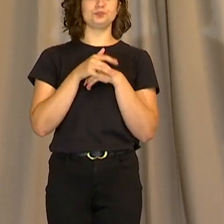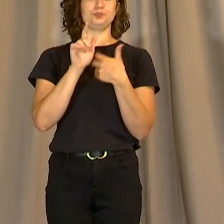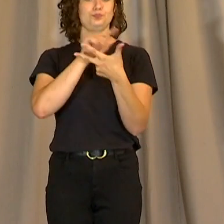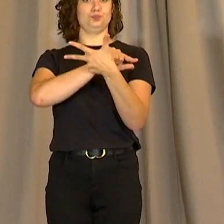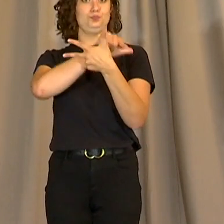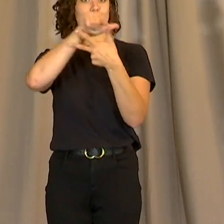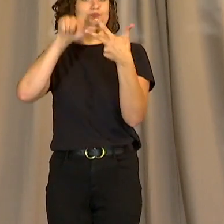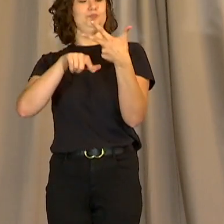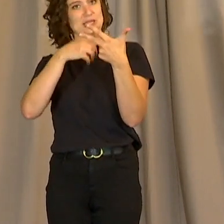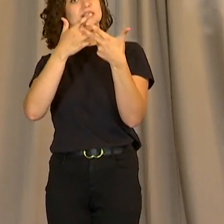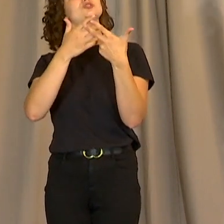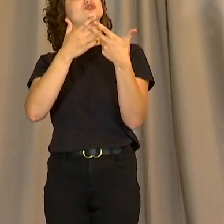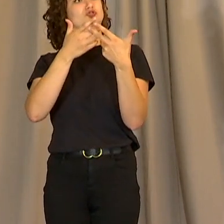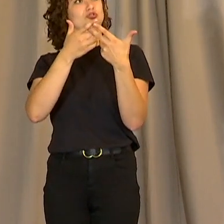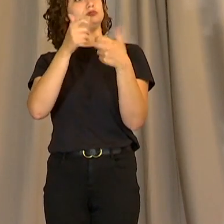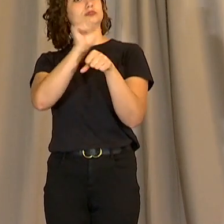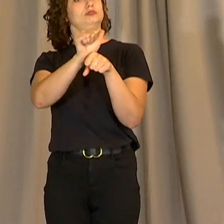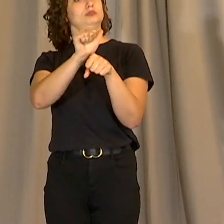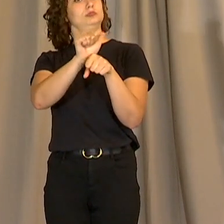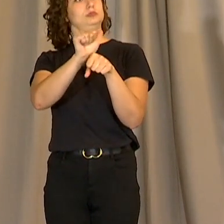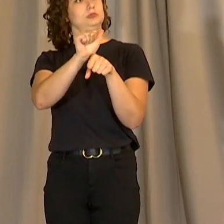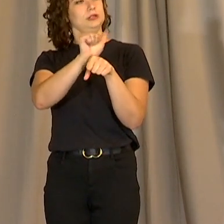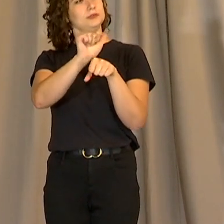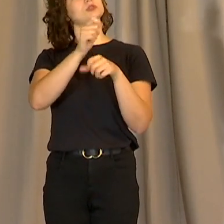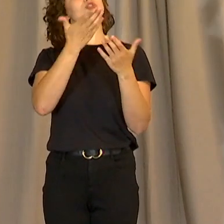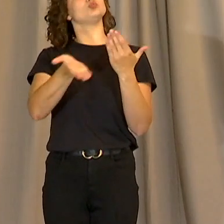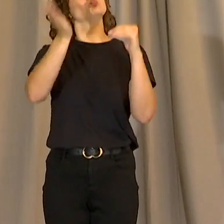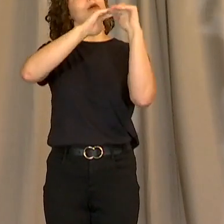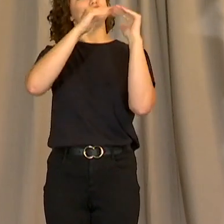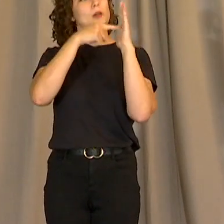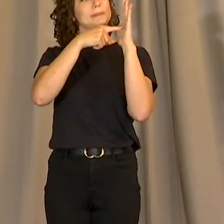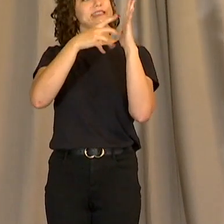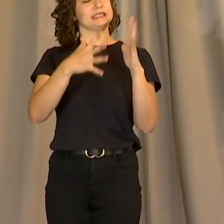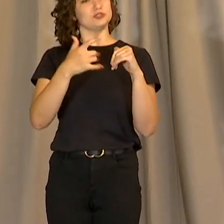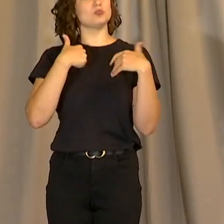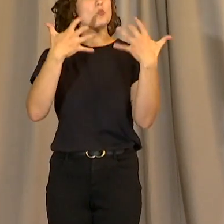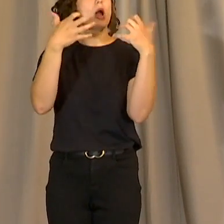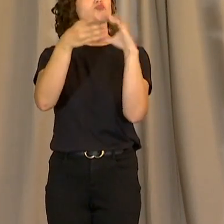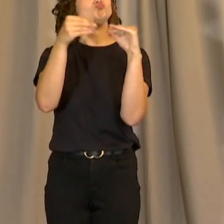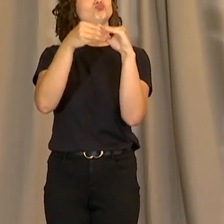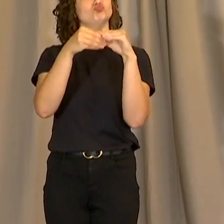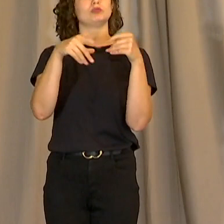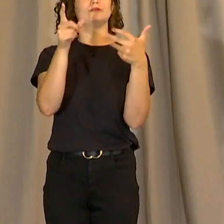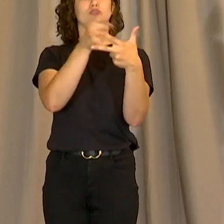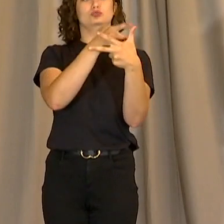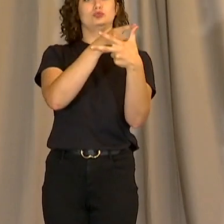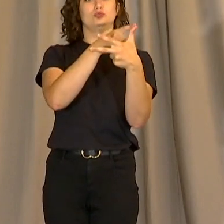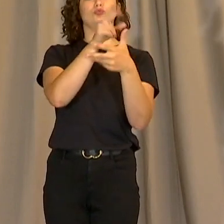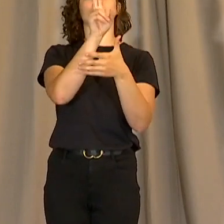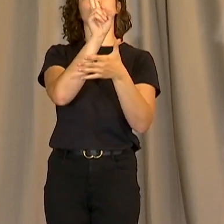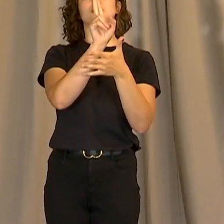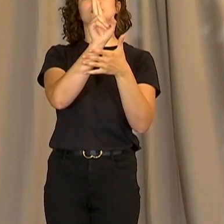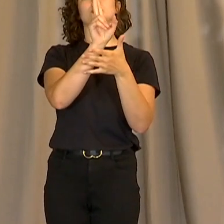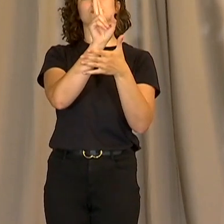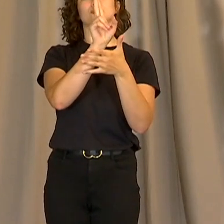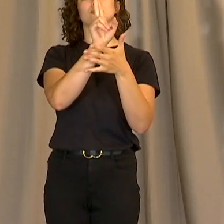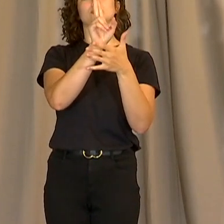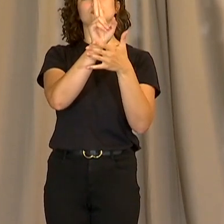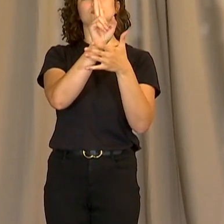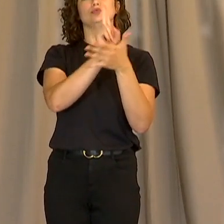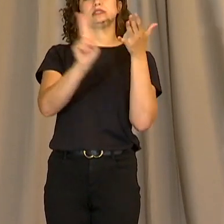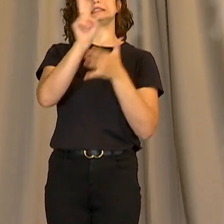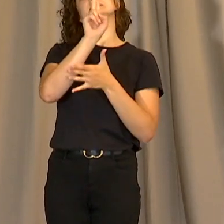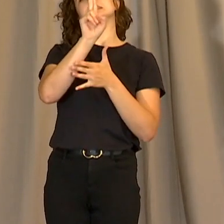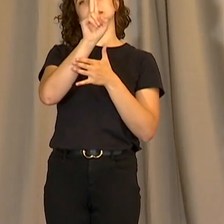efforts to increase representation that I want to make sure that I share with you. The first one is diversity in literature, and I brought along,